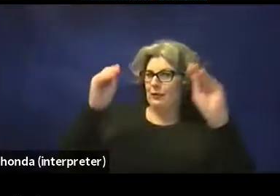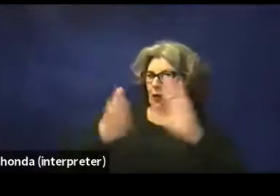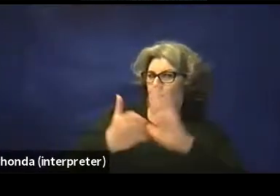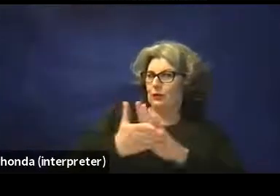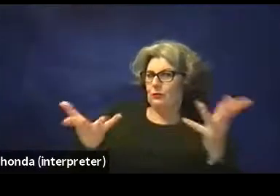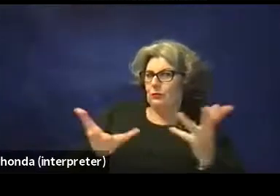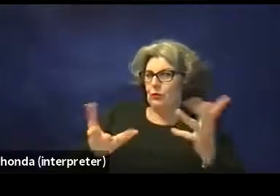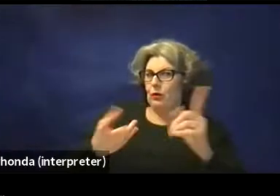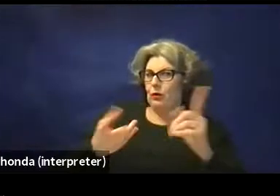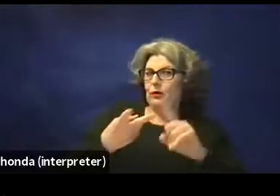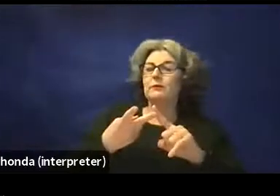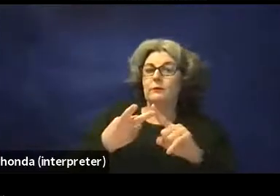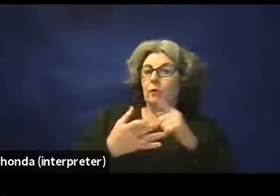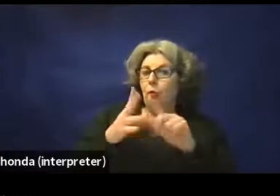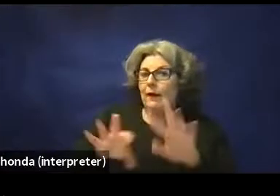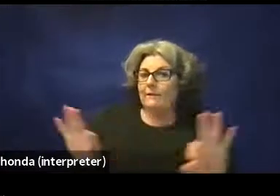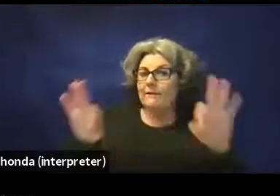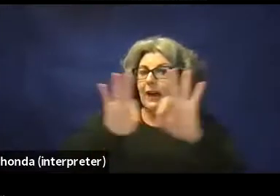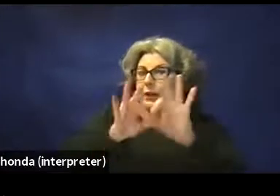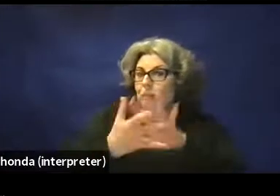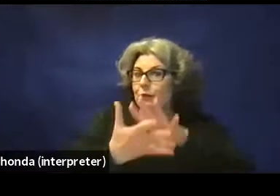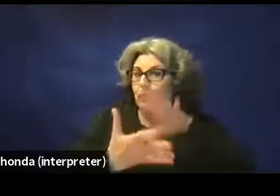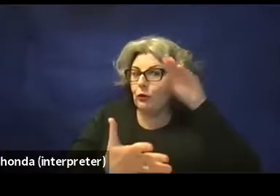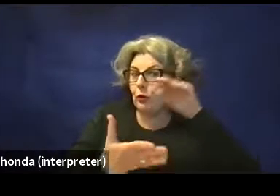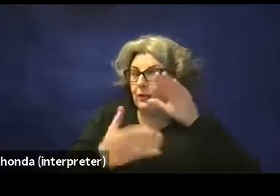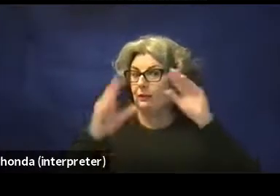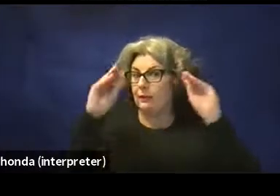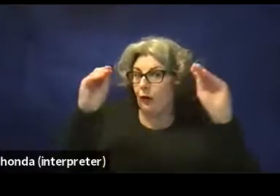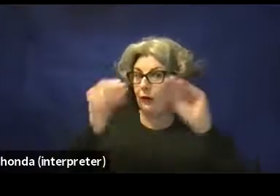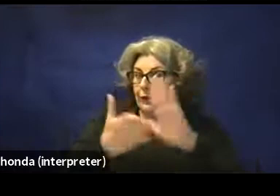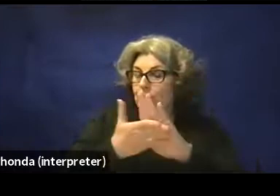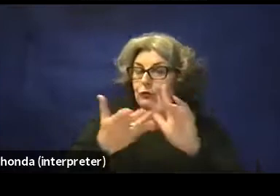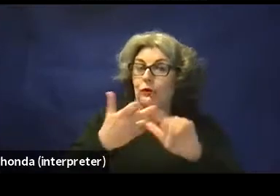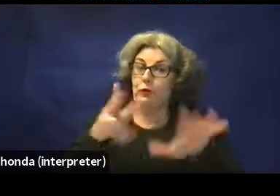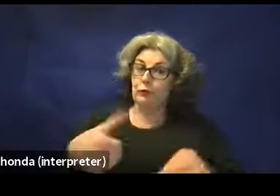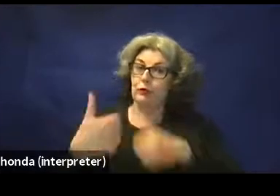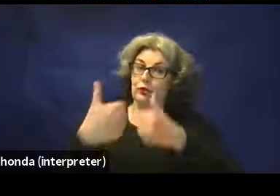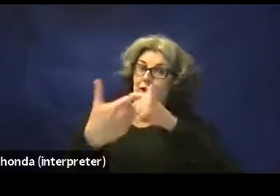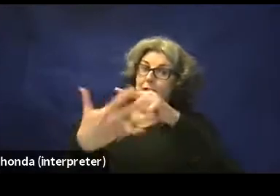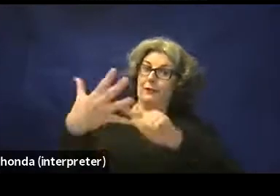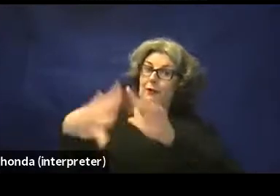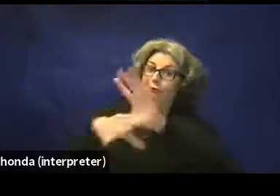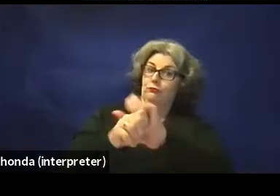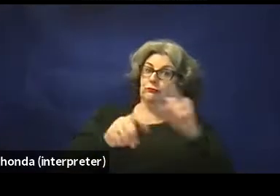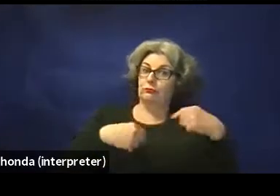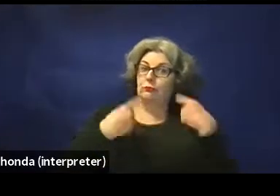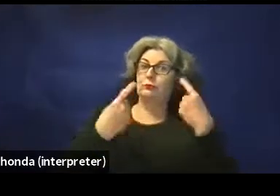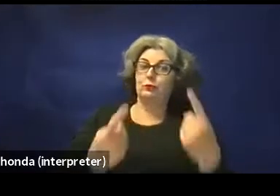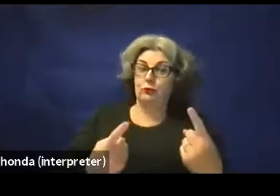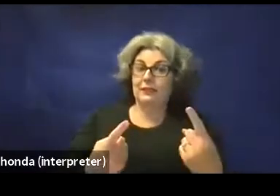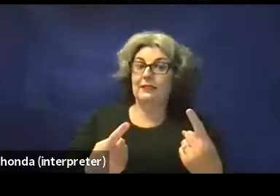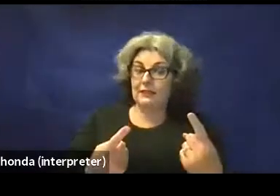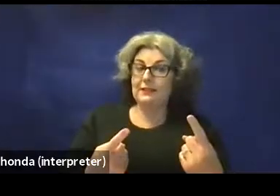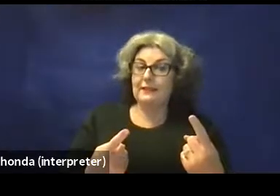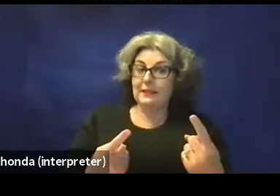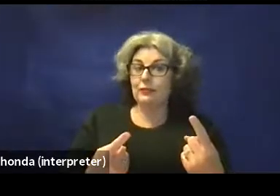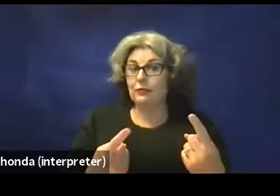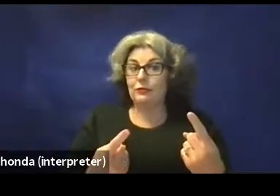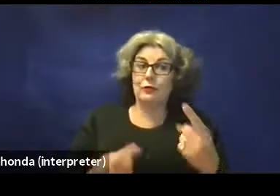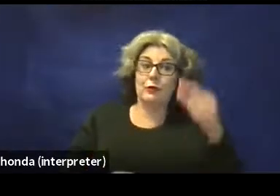and what kinds of values they're learning. And are we, you know, trying to challenge the sort of traditional, you